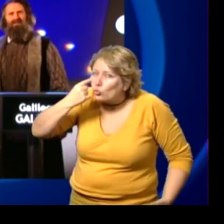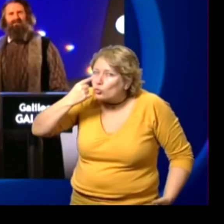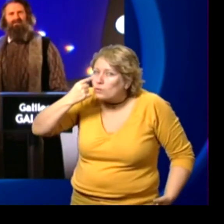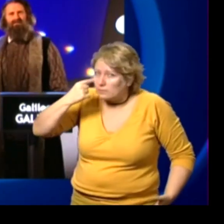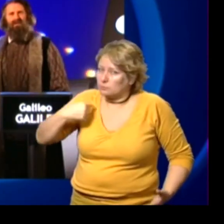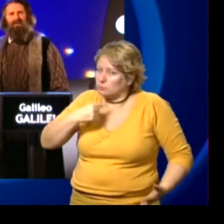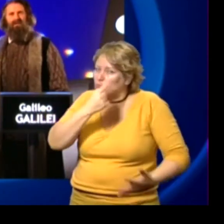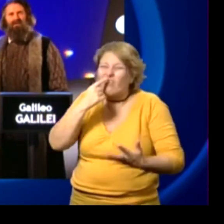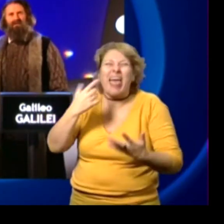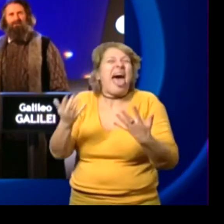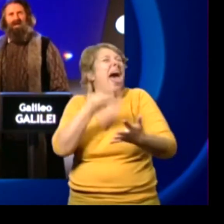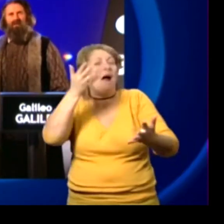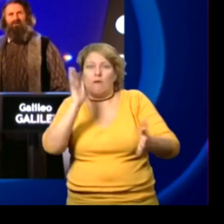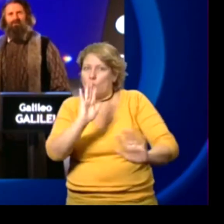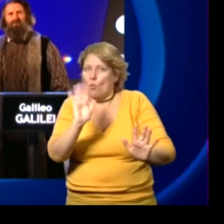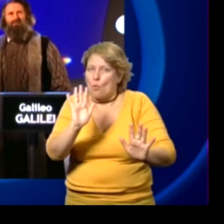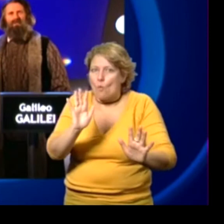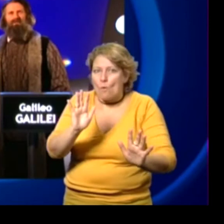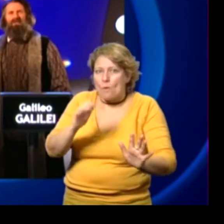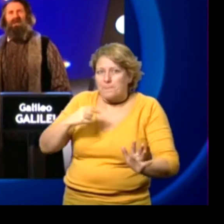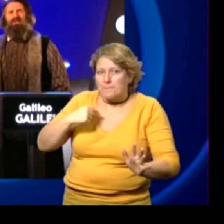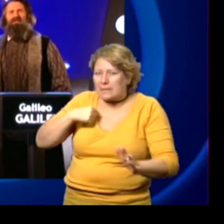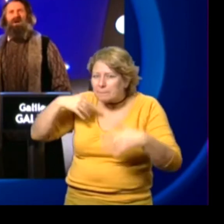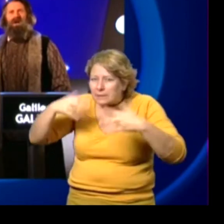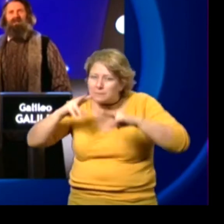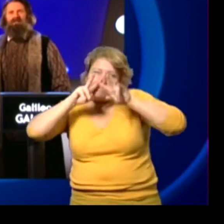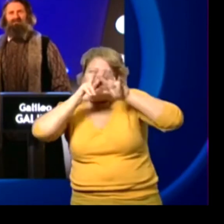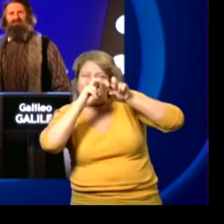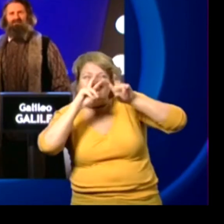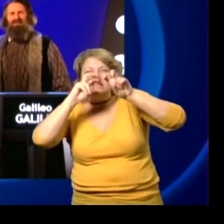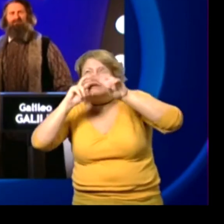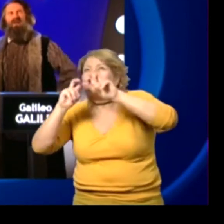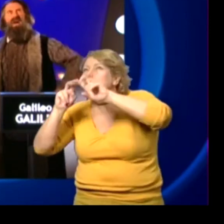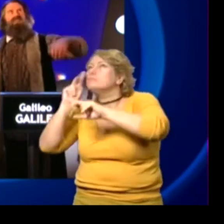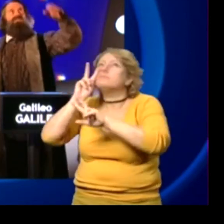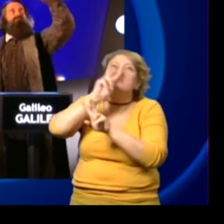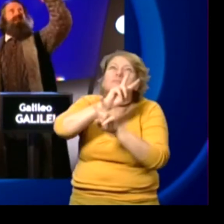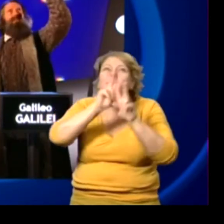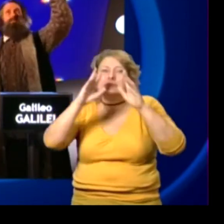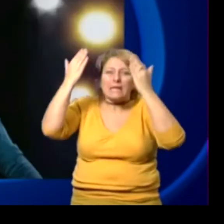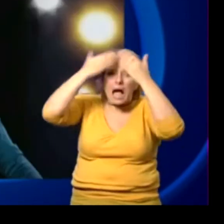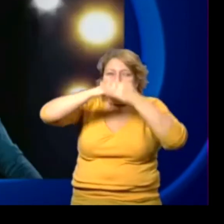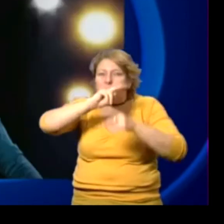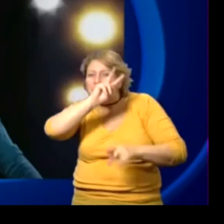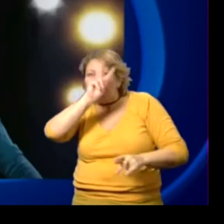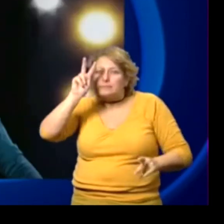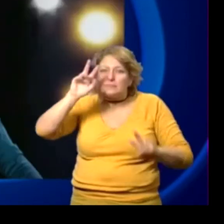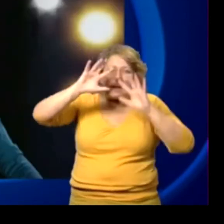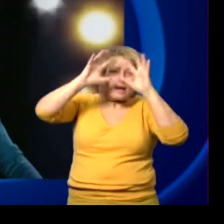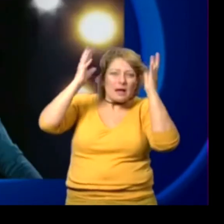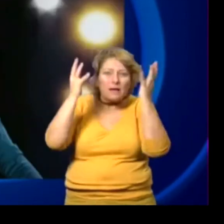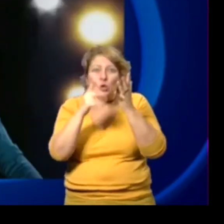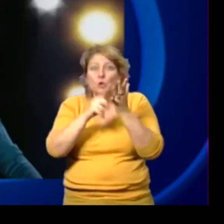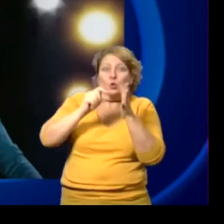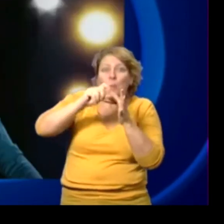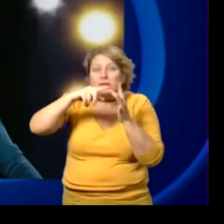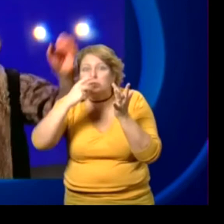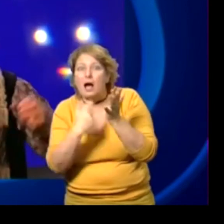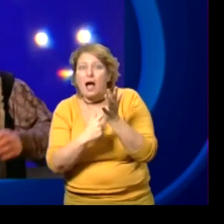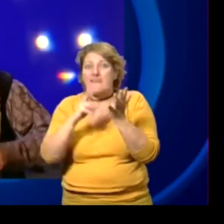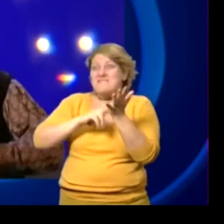air. I began to observe the night sky, the planets, madame, Jupiter and